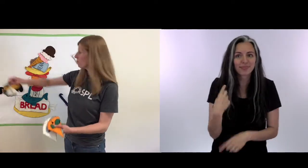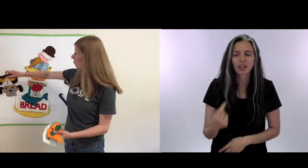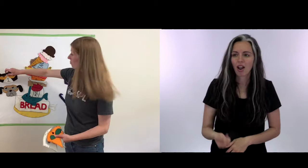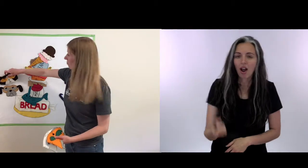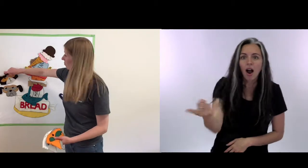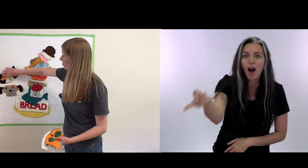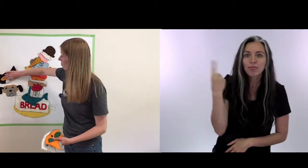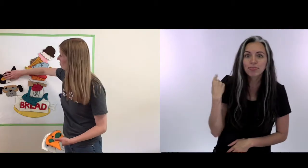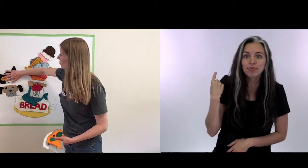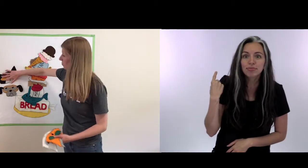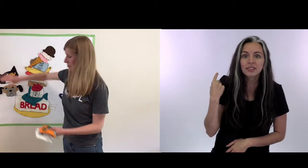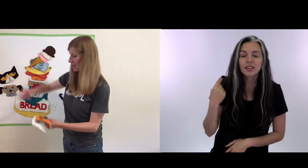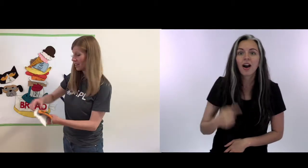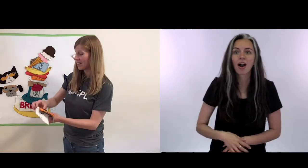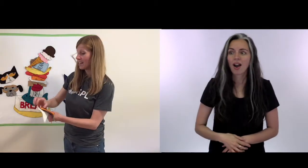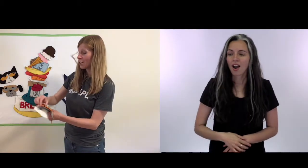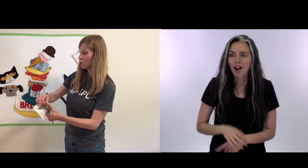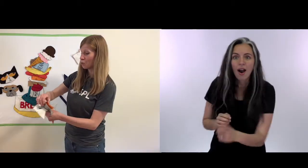2,